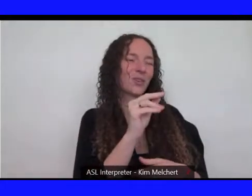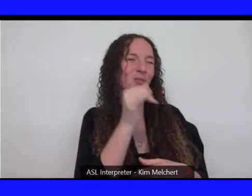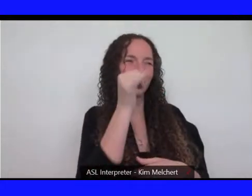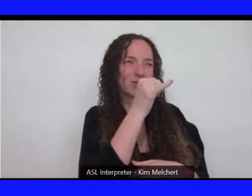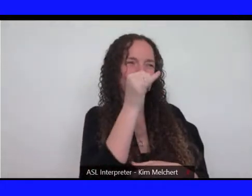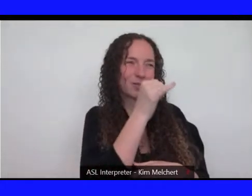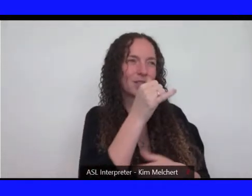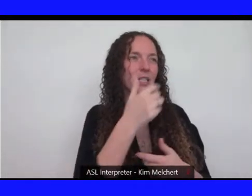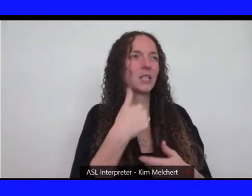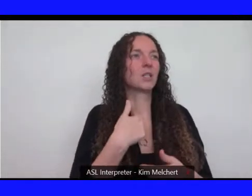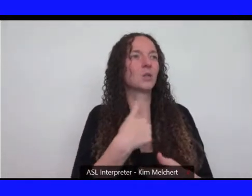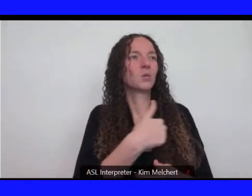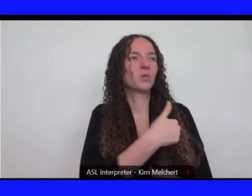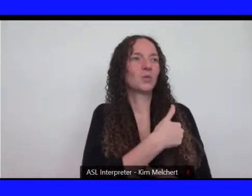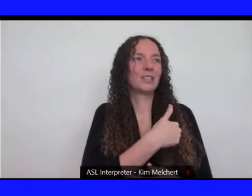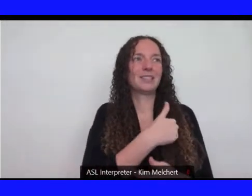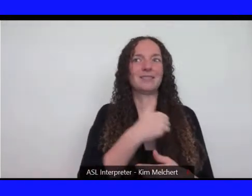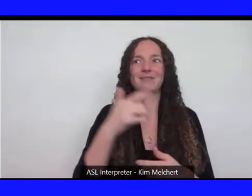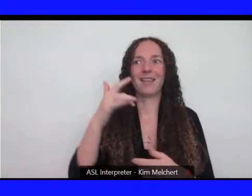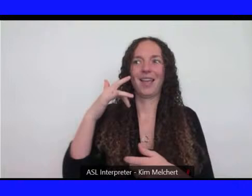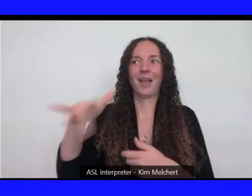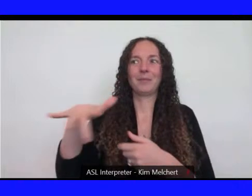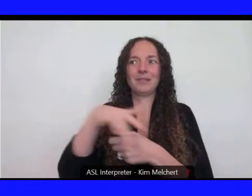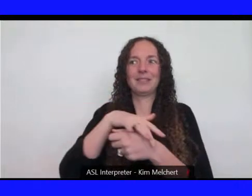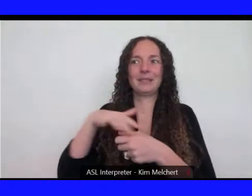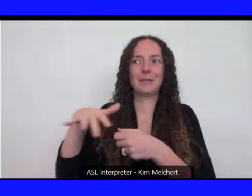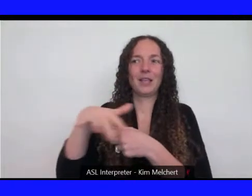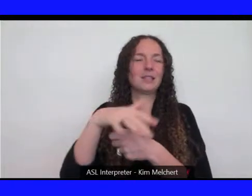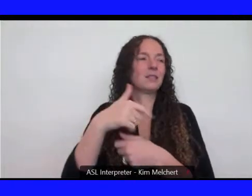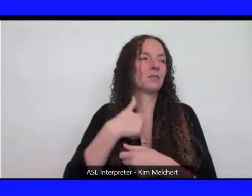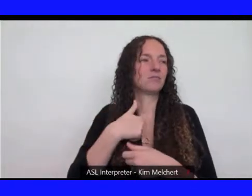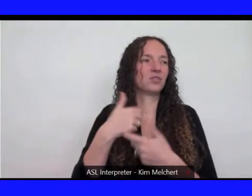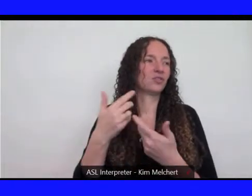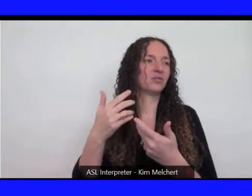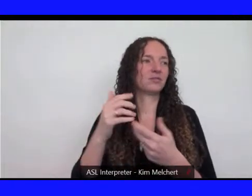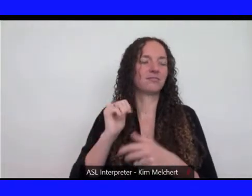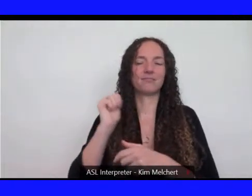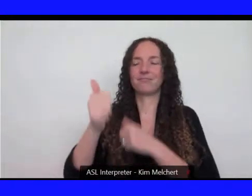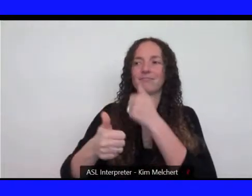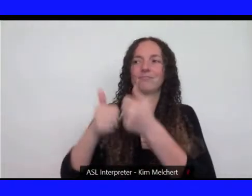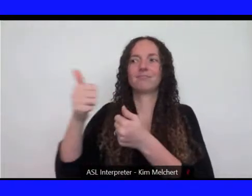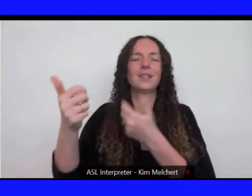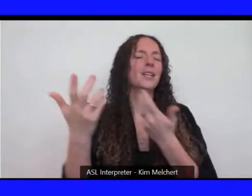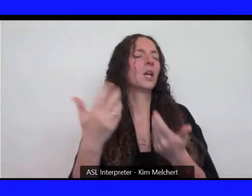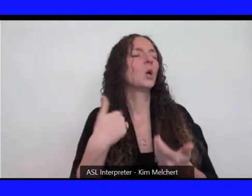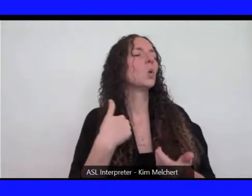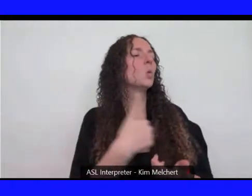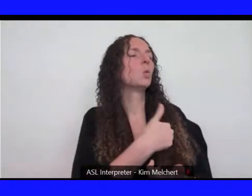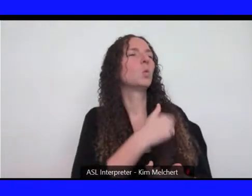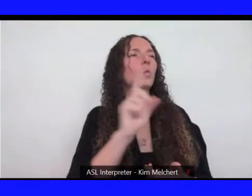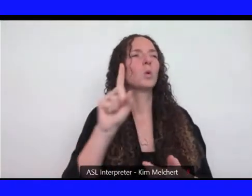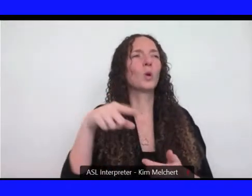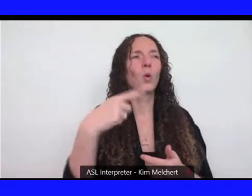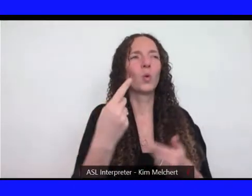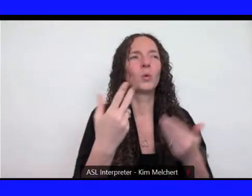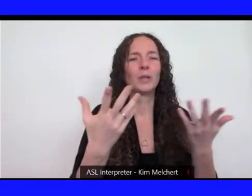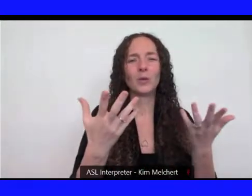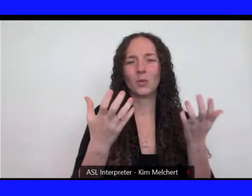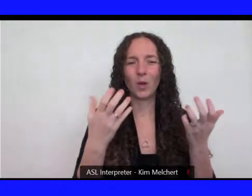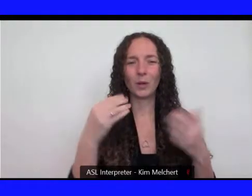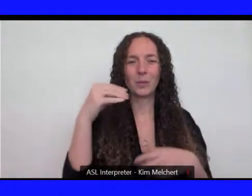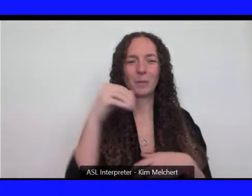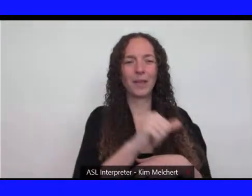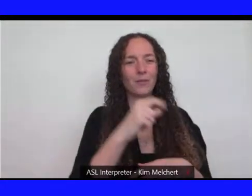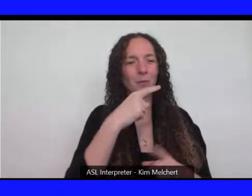discretion, and having the Senate Majority Leader call them and say, this is ridiculous. We think you should